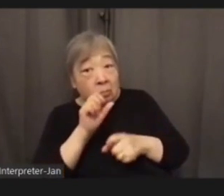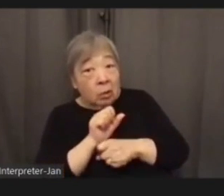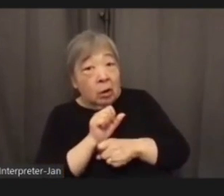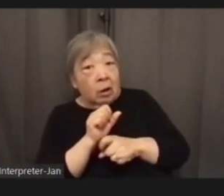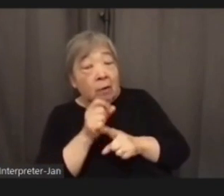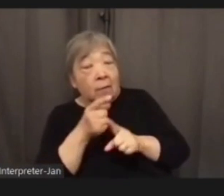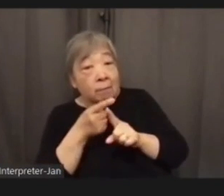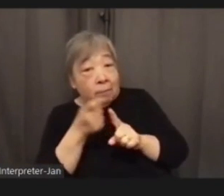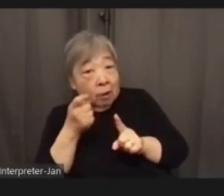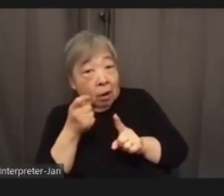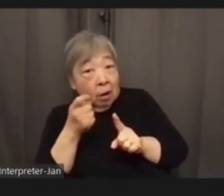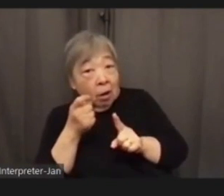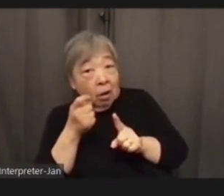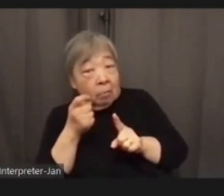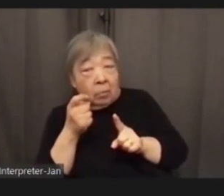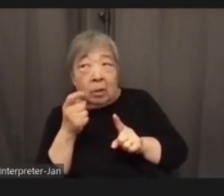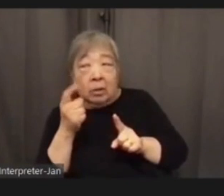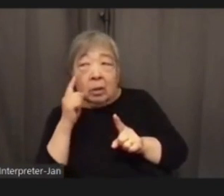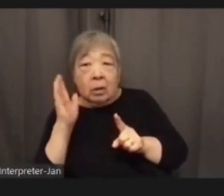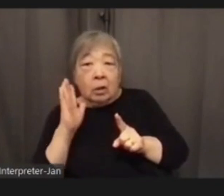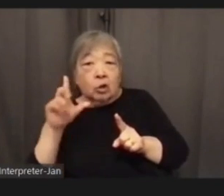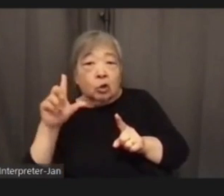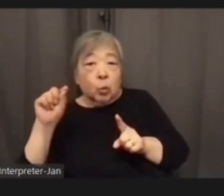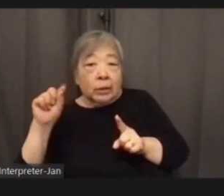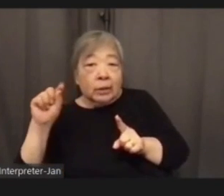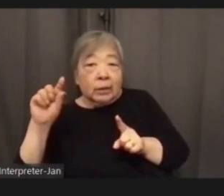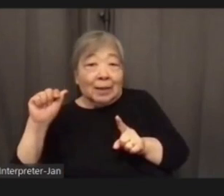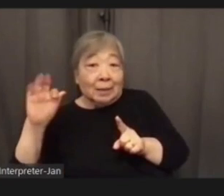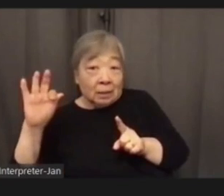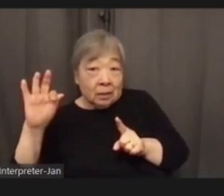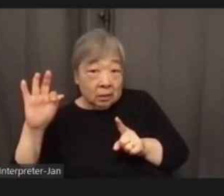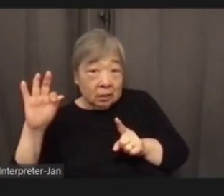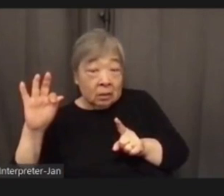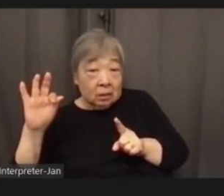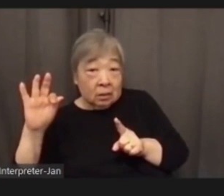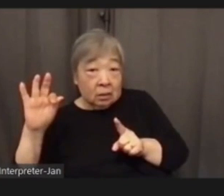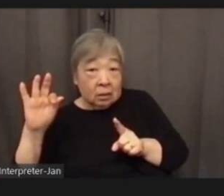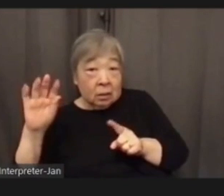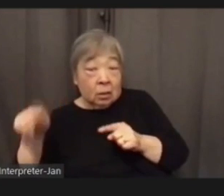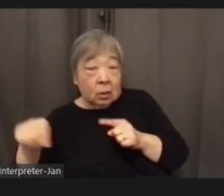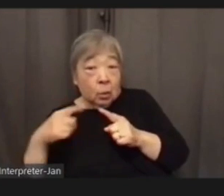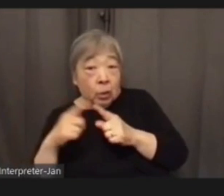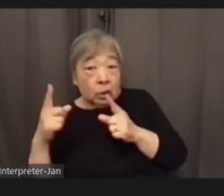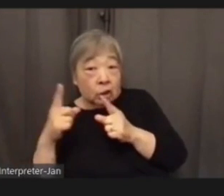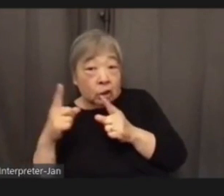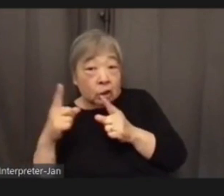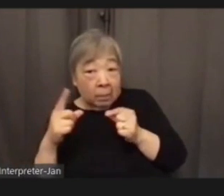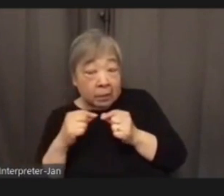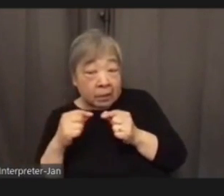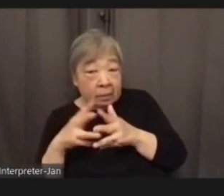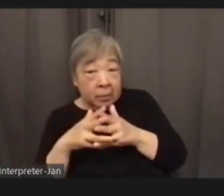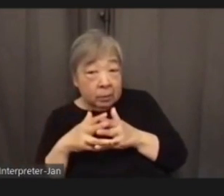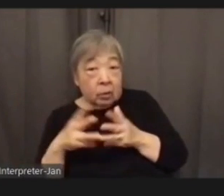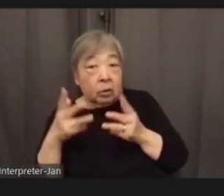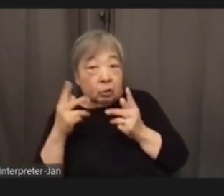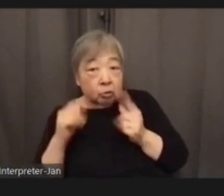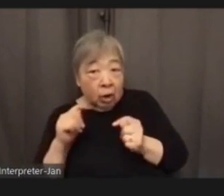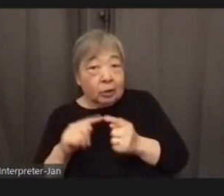I think it was 2019 when Japanese Americans were trying to stop the children from being